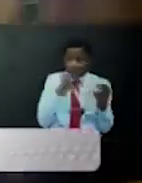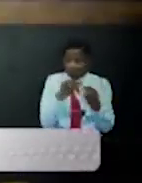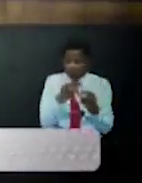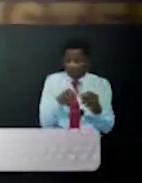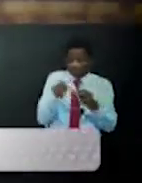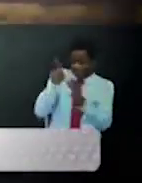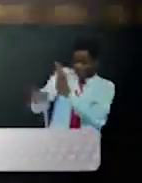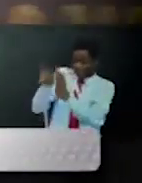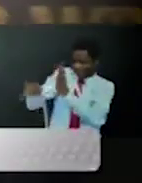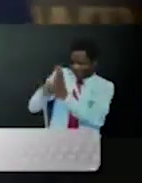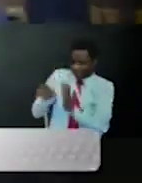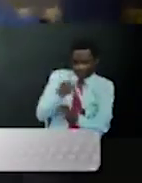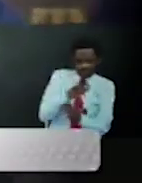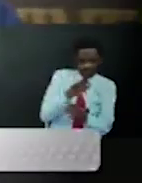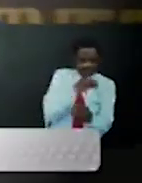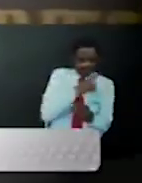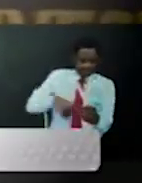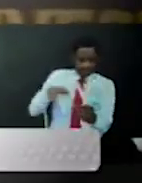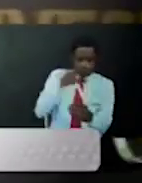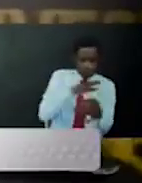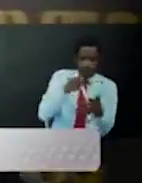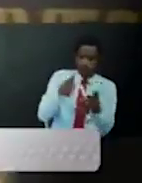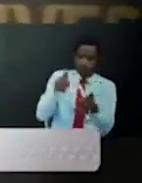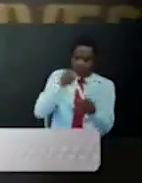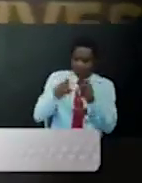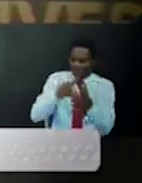the counsel. By the time they got to Ziklag,